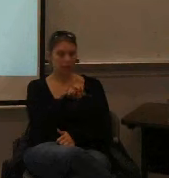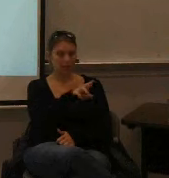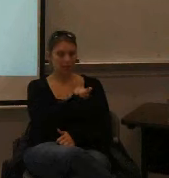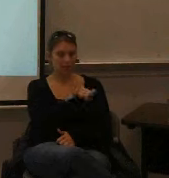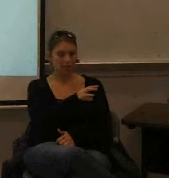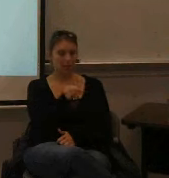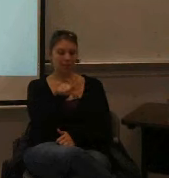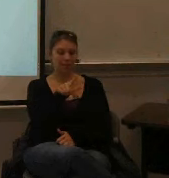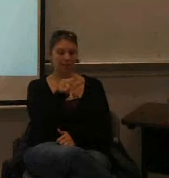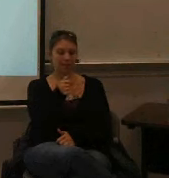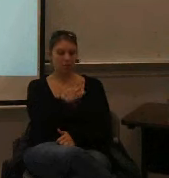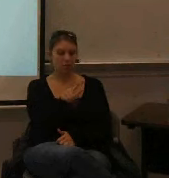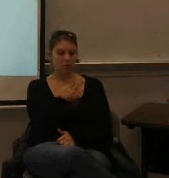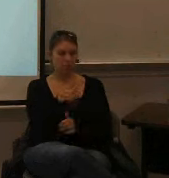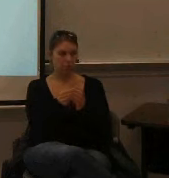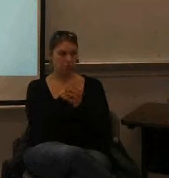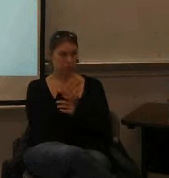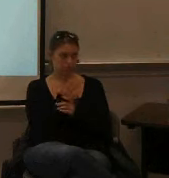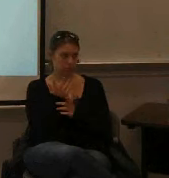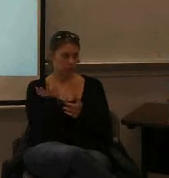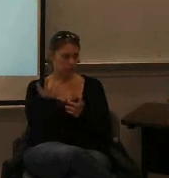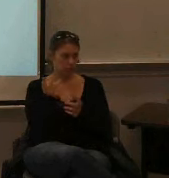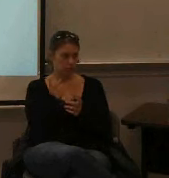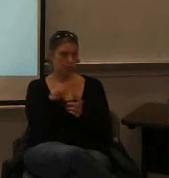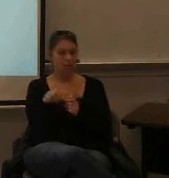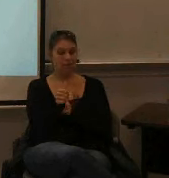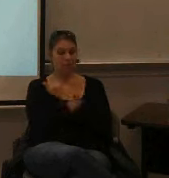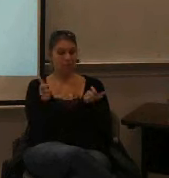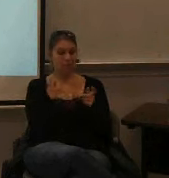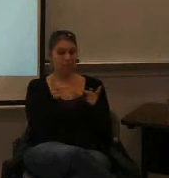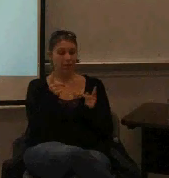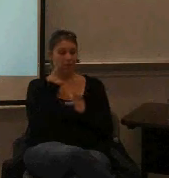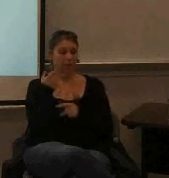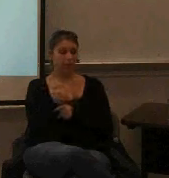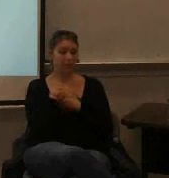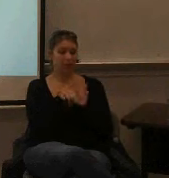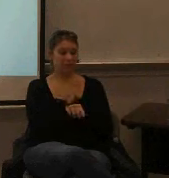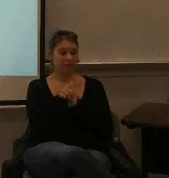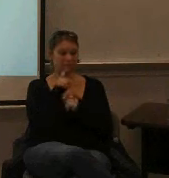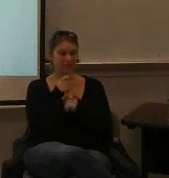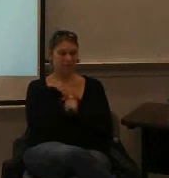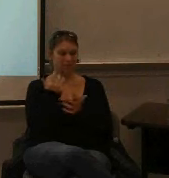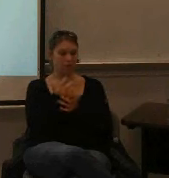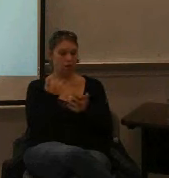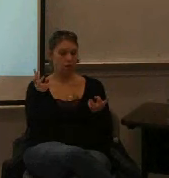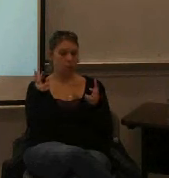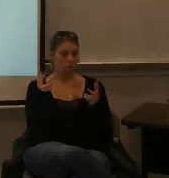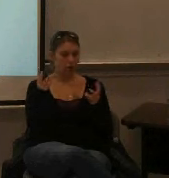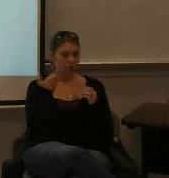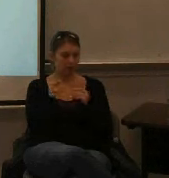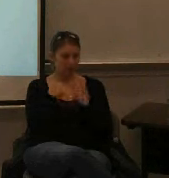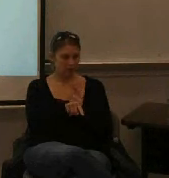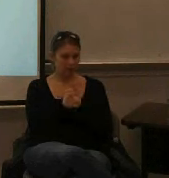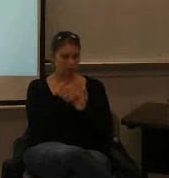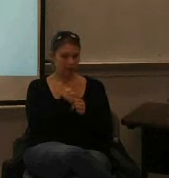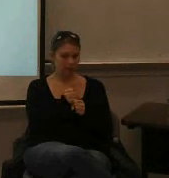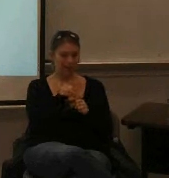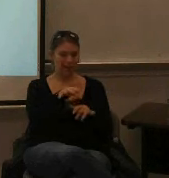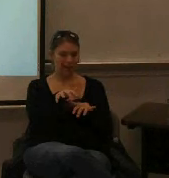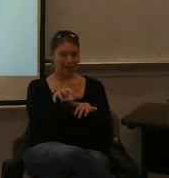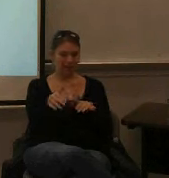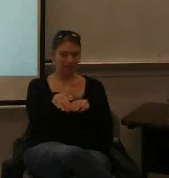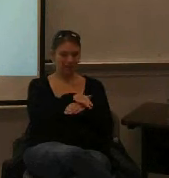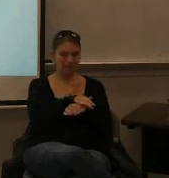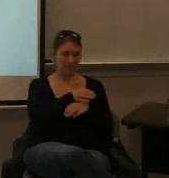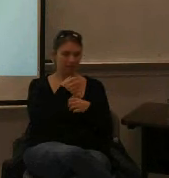blooms and high concentration of algae. The other big place for fish kills is there's a lot of winter fish kills where you actually get an ice cover and it